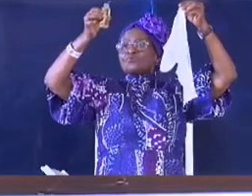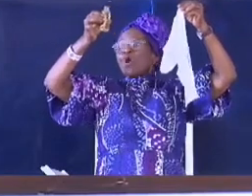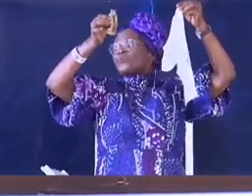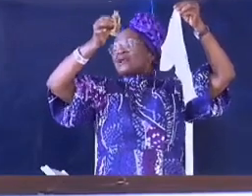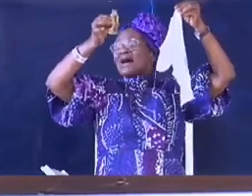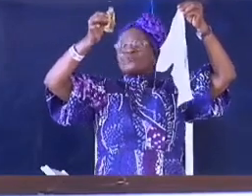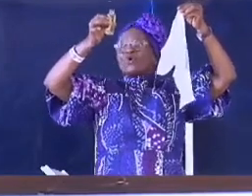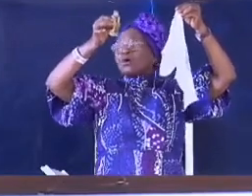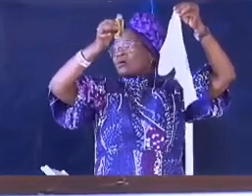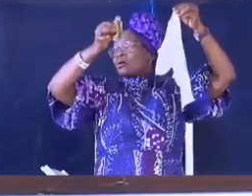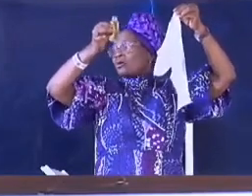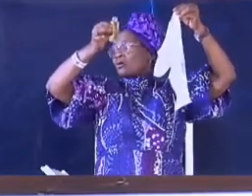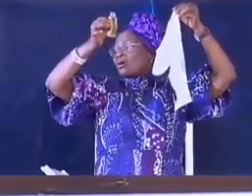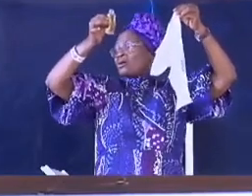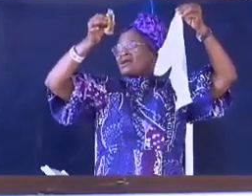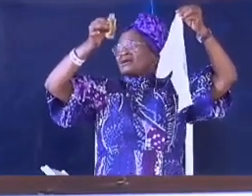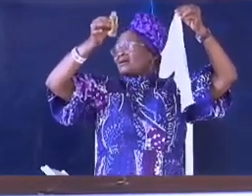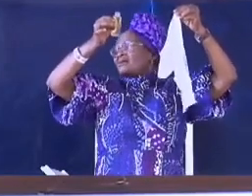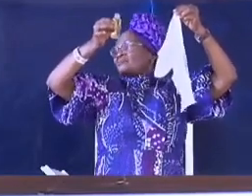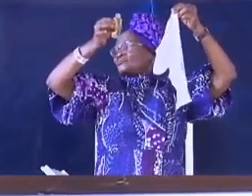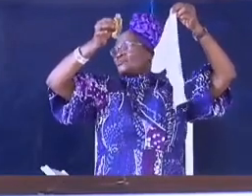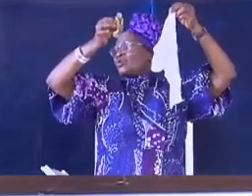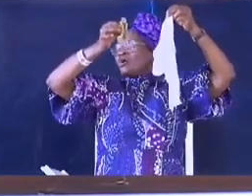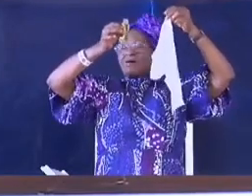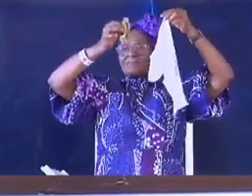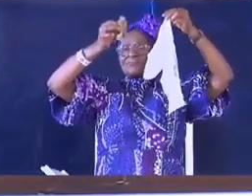Let your fire fall on them.